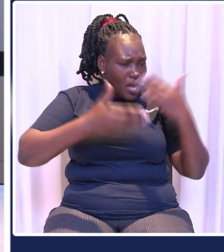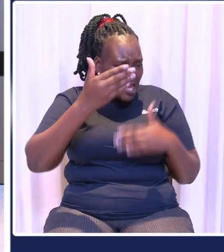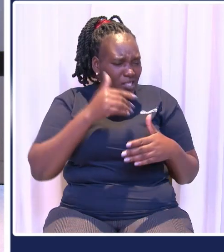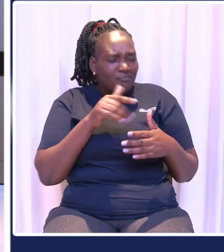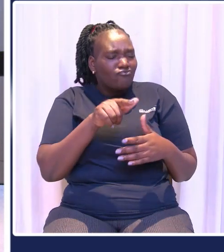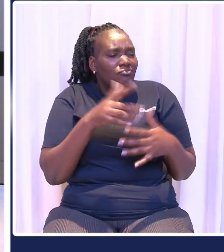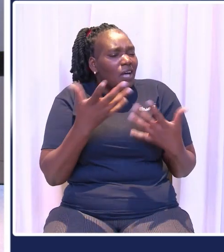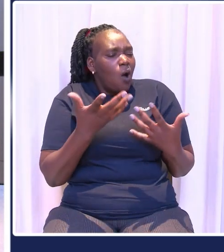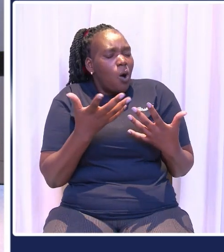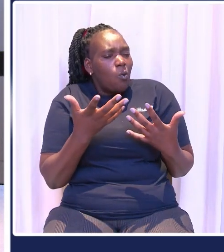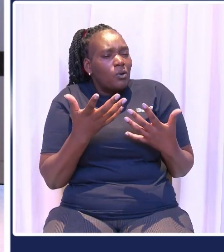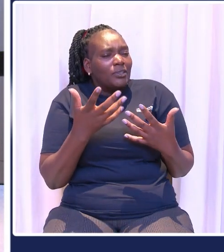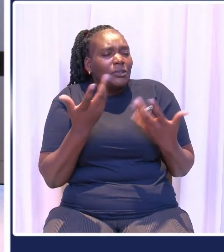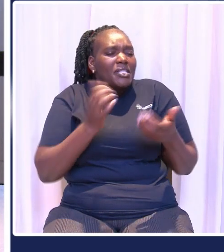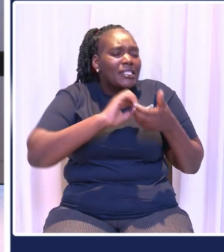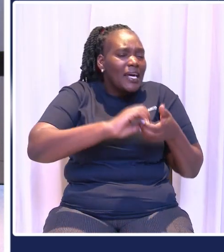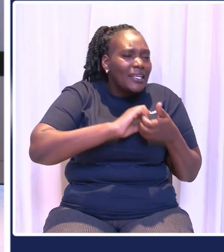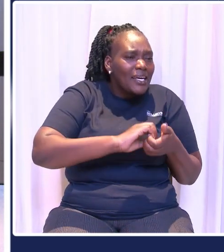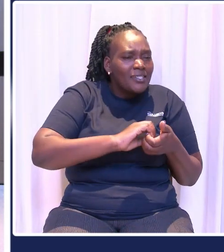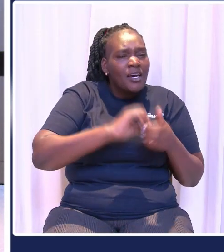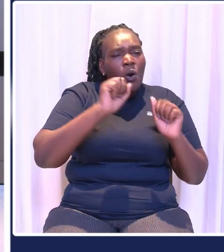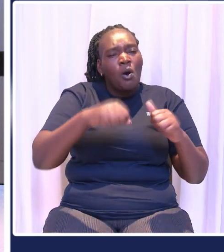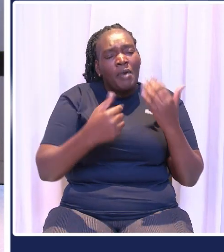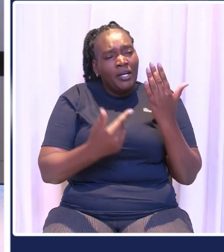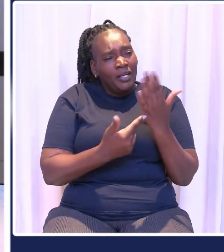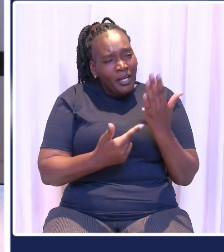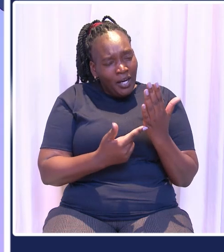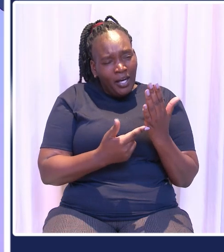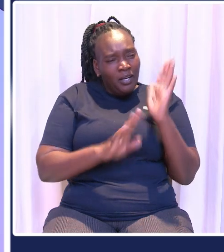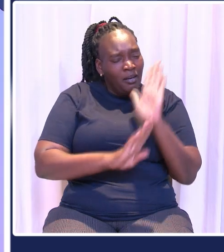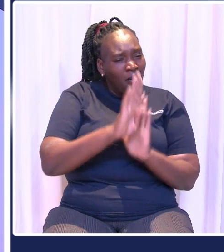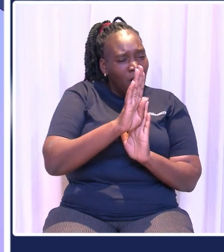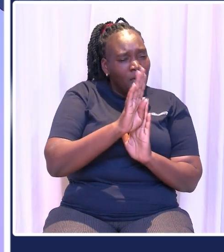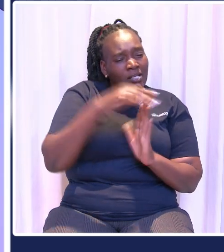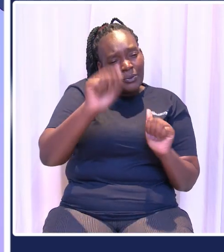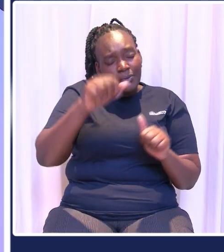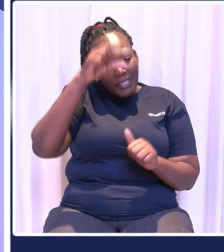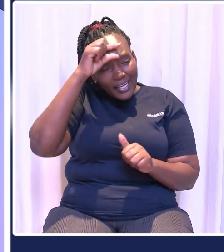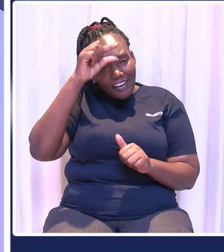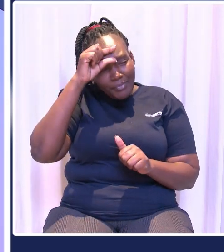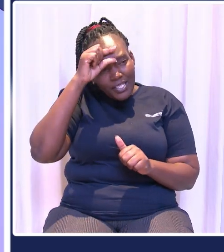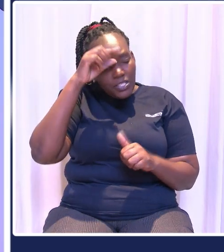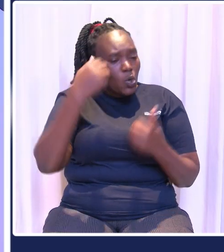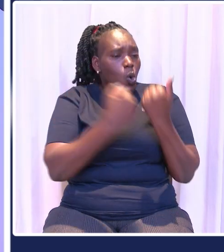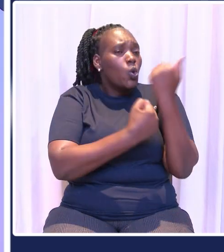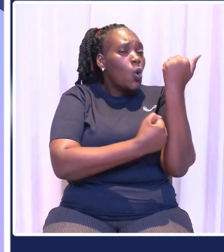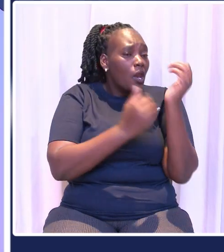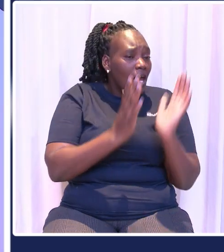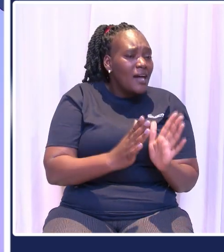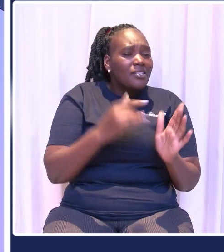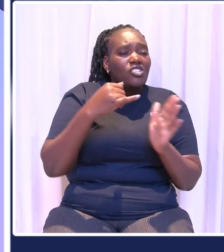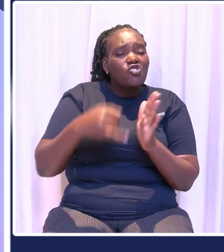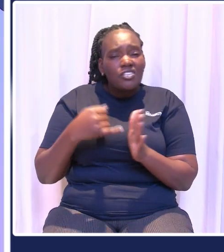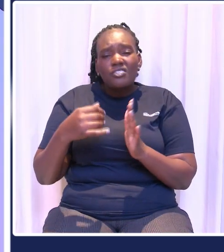look like? Whether that's with engaging, it could be tech developers, it could be government, maybe donors, industry. Kind